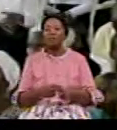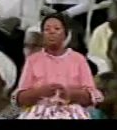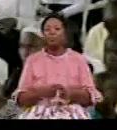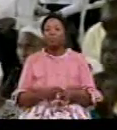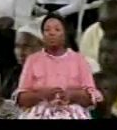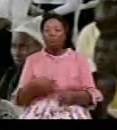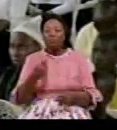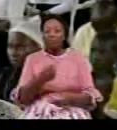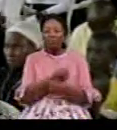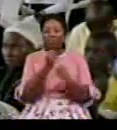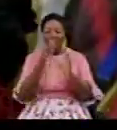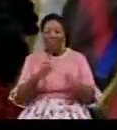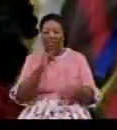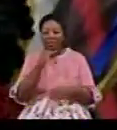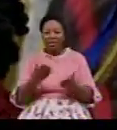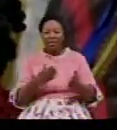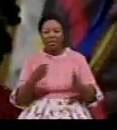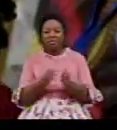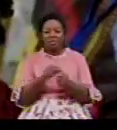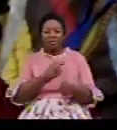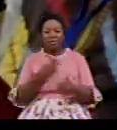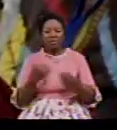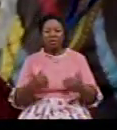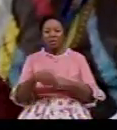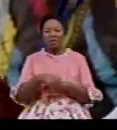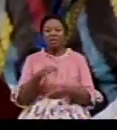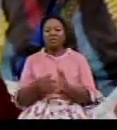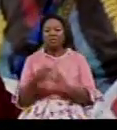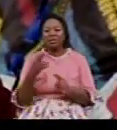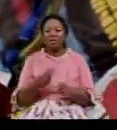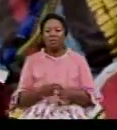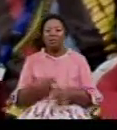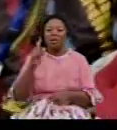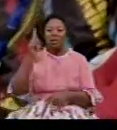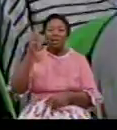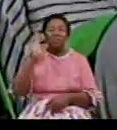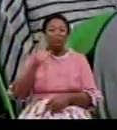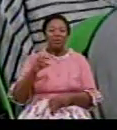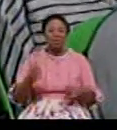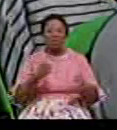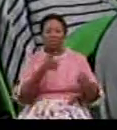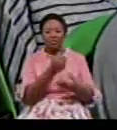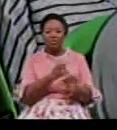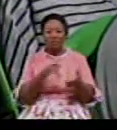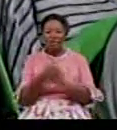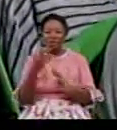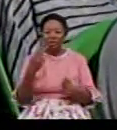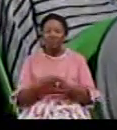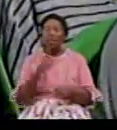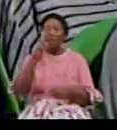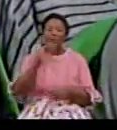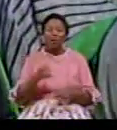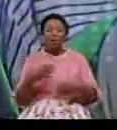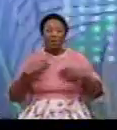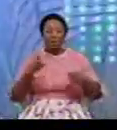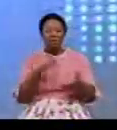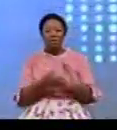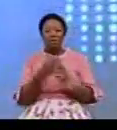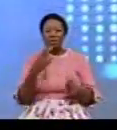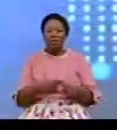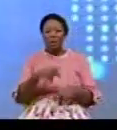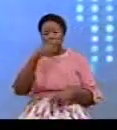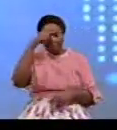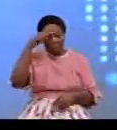Lord Jesus Christ. He died for you to take away your sin. He died for you so